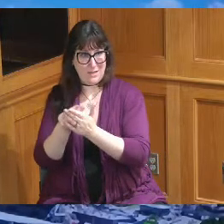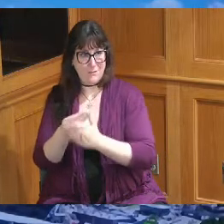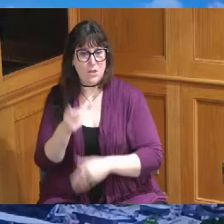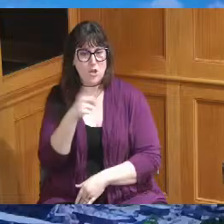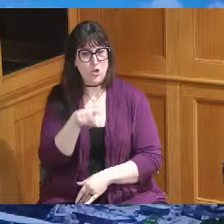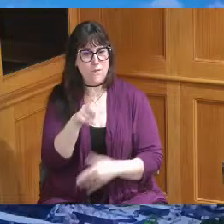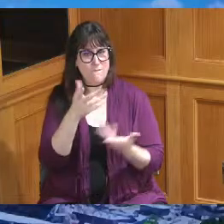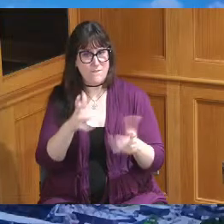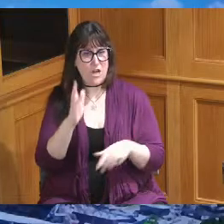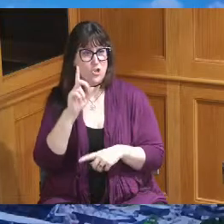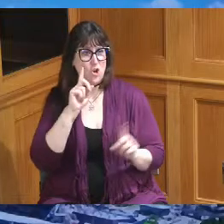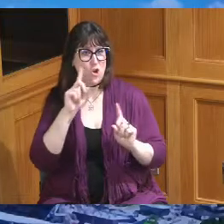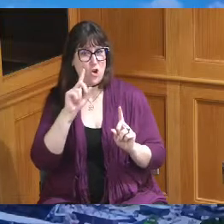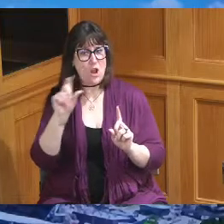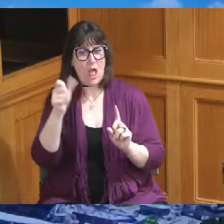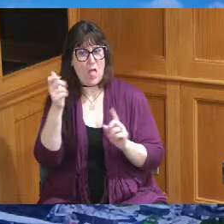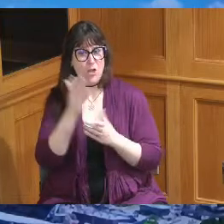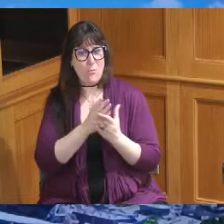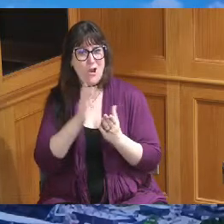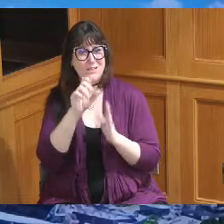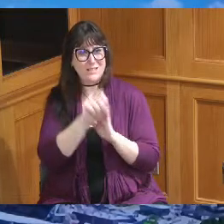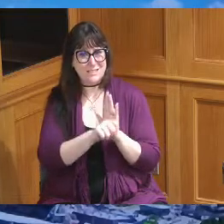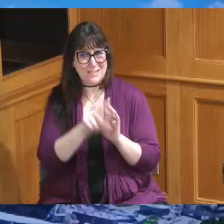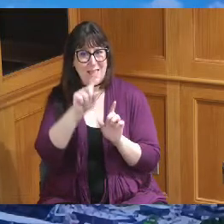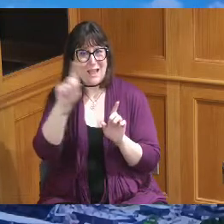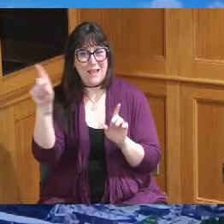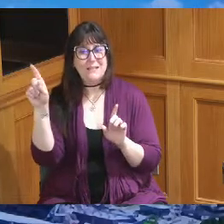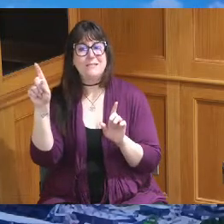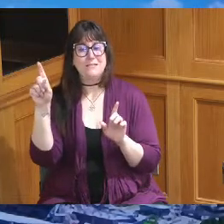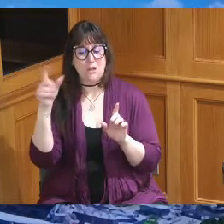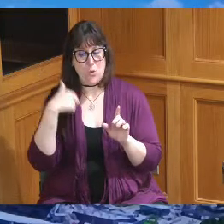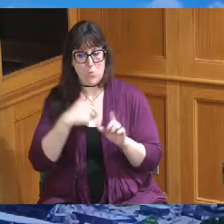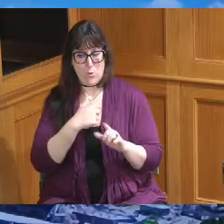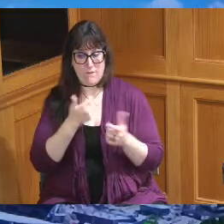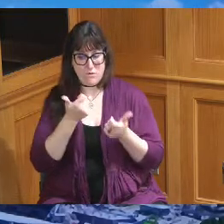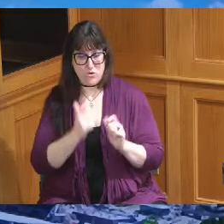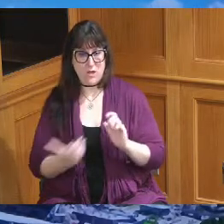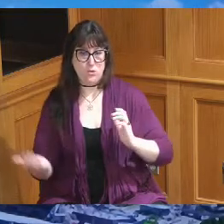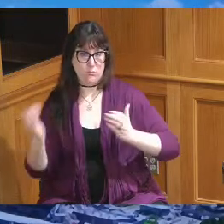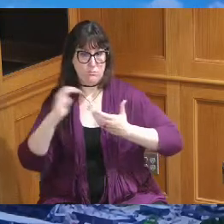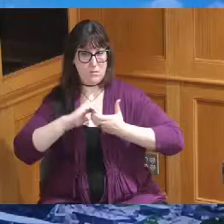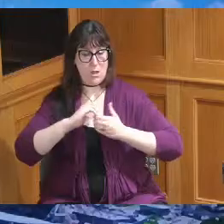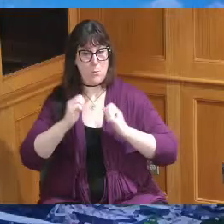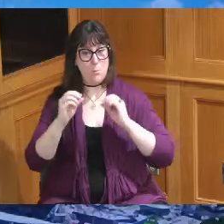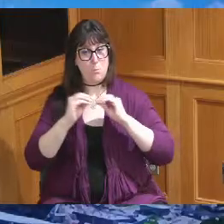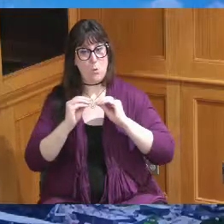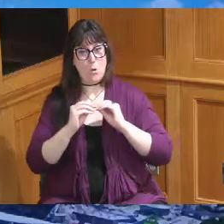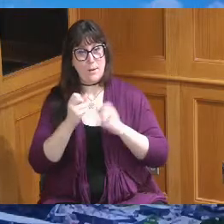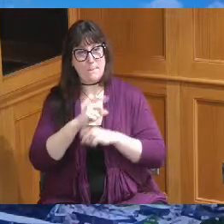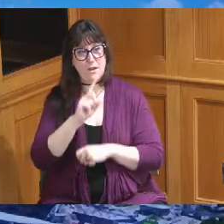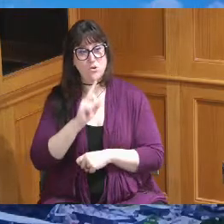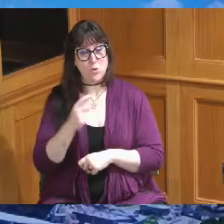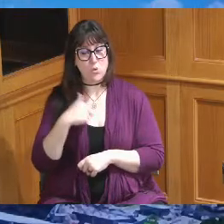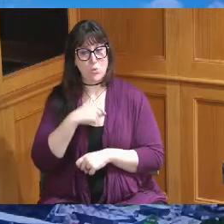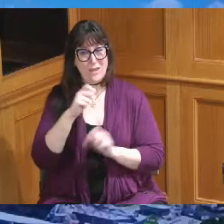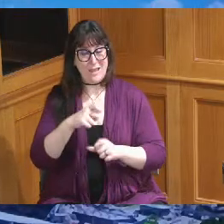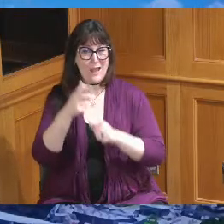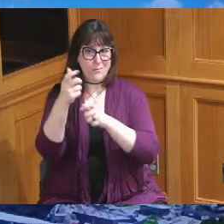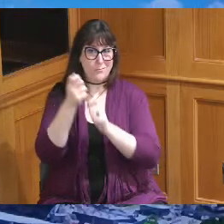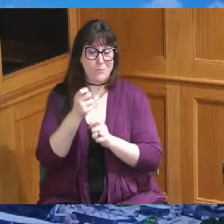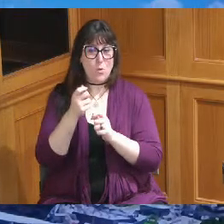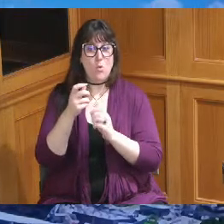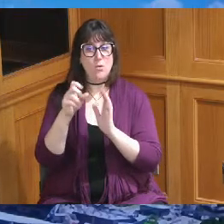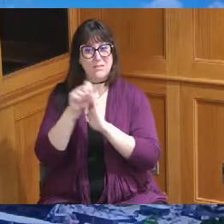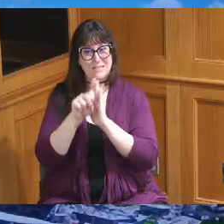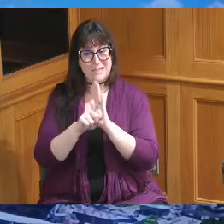going on in other parts of the state, and we have already begun to collaborate to make sure that we can bring some of those dollars to Hamilton